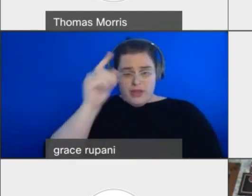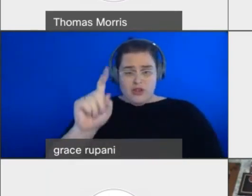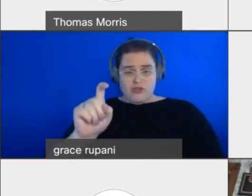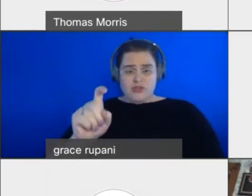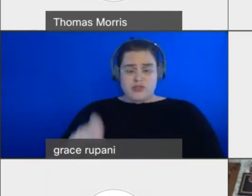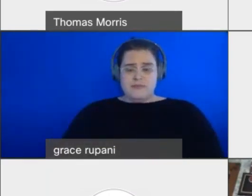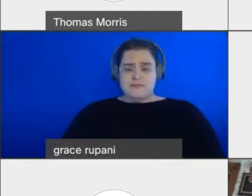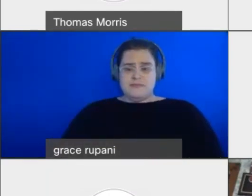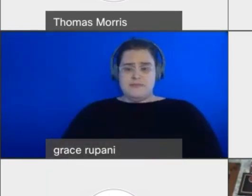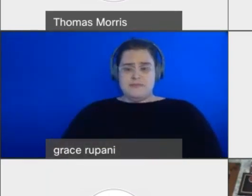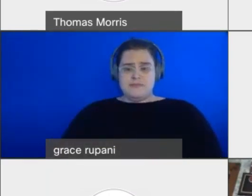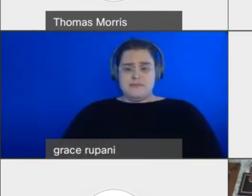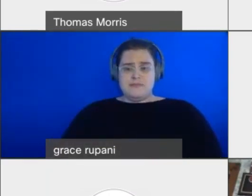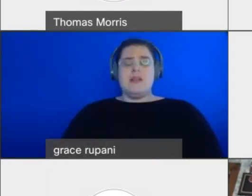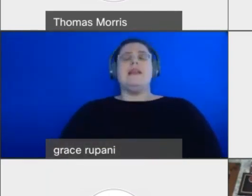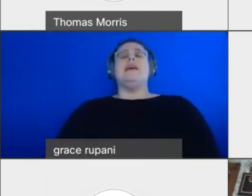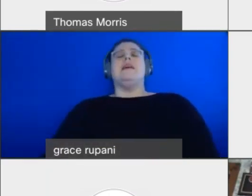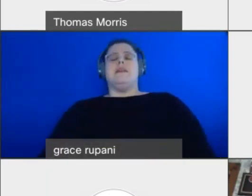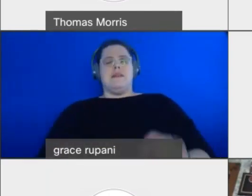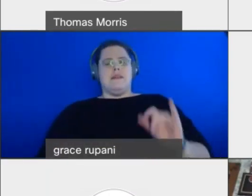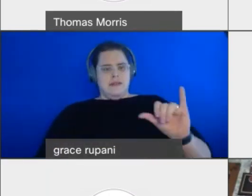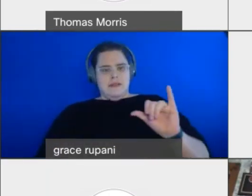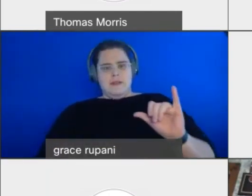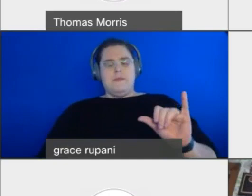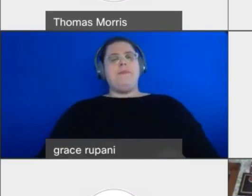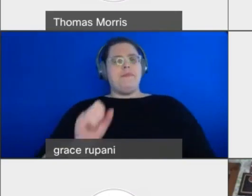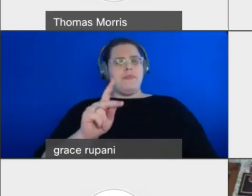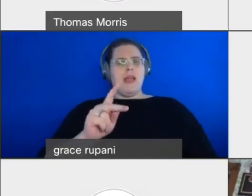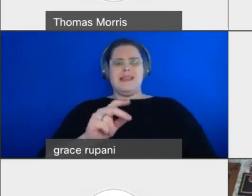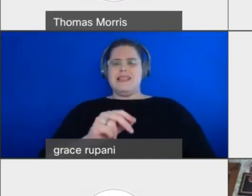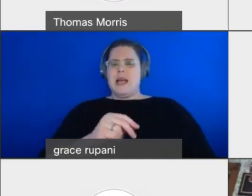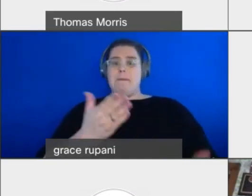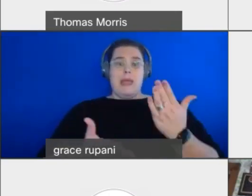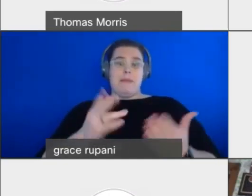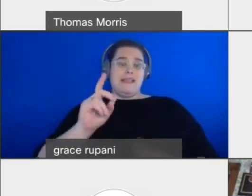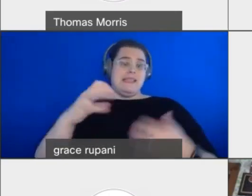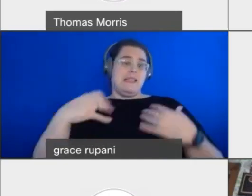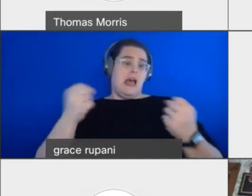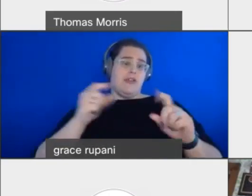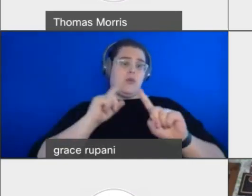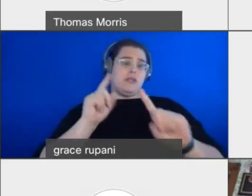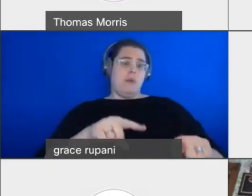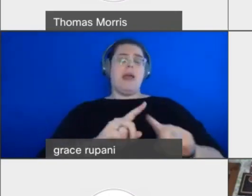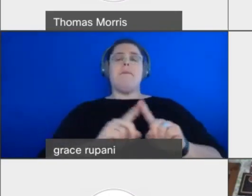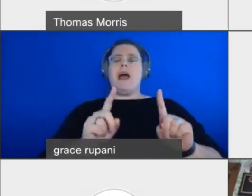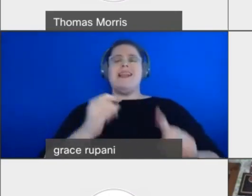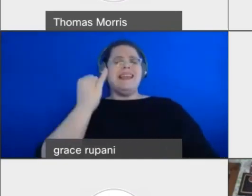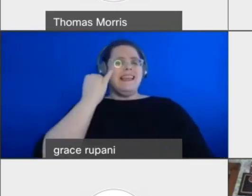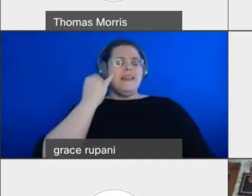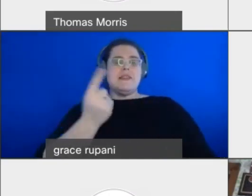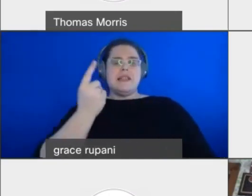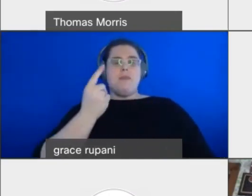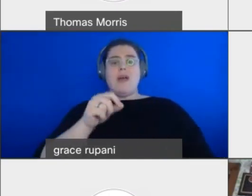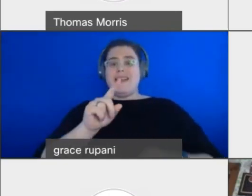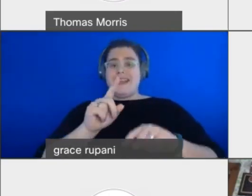So the issue is, it seems to me, and please, maybe DC Health can respond, but a person who cannot remove a mask should not